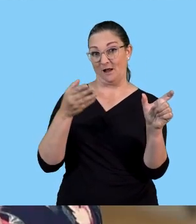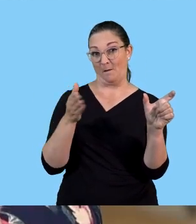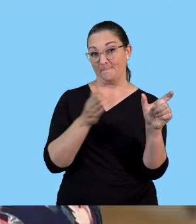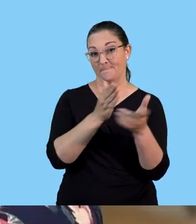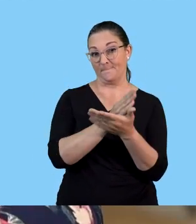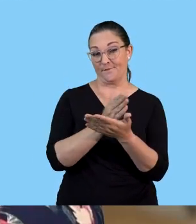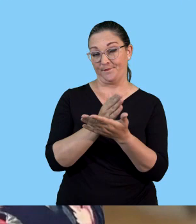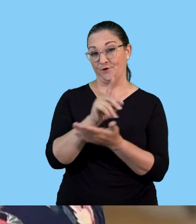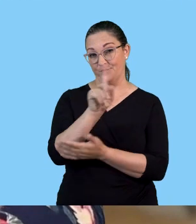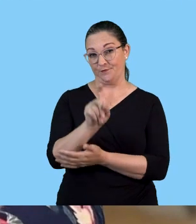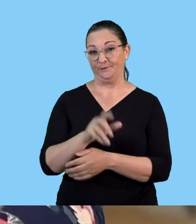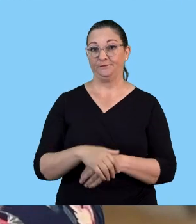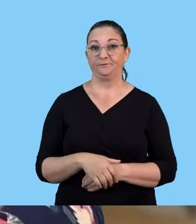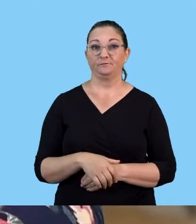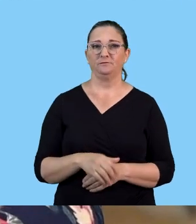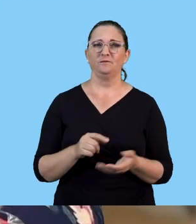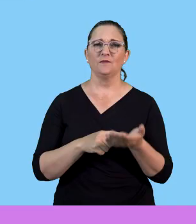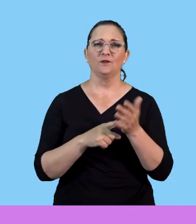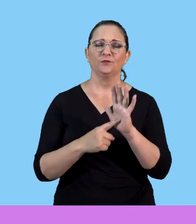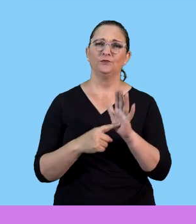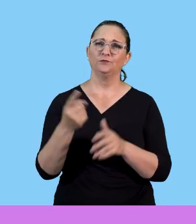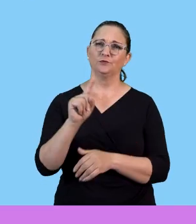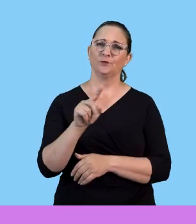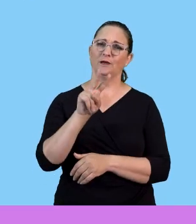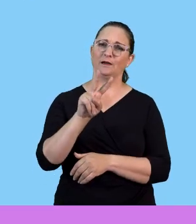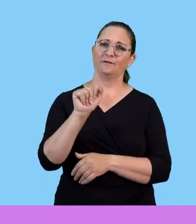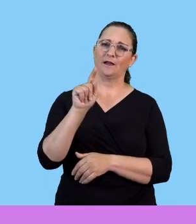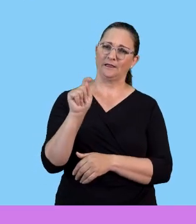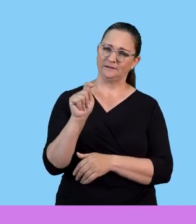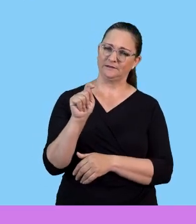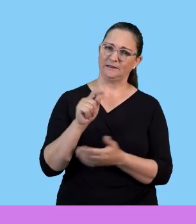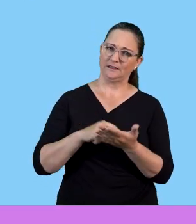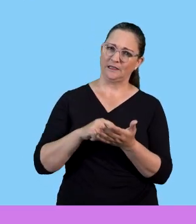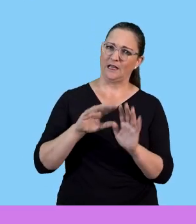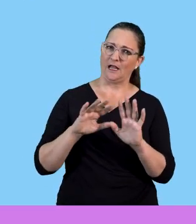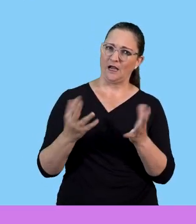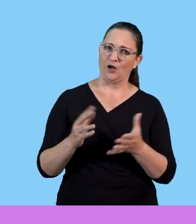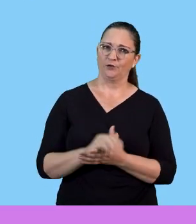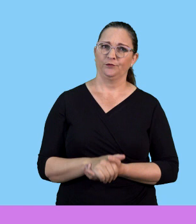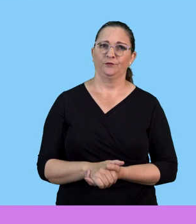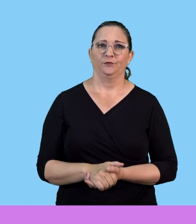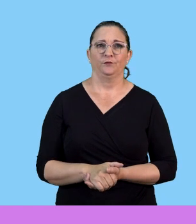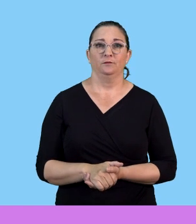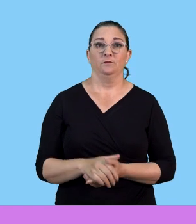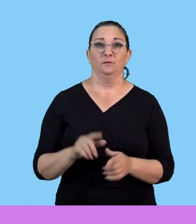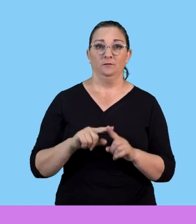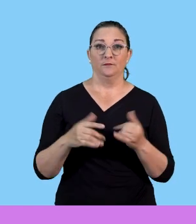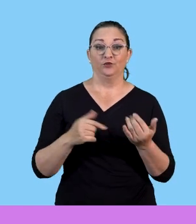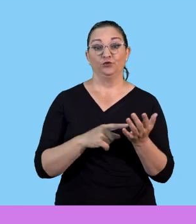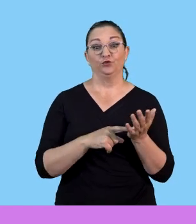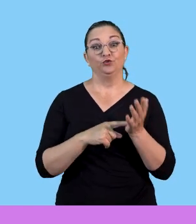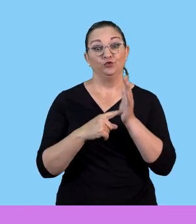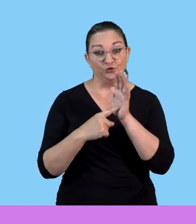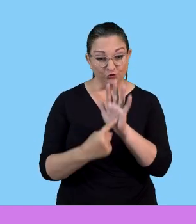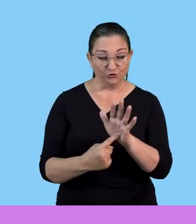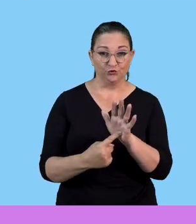this question is show how the VAT was calculated. Now, the moment they ask